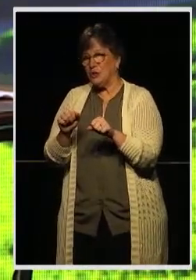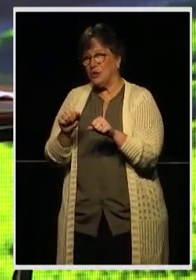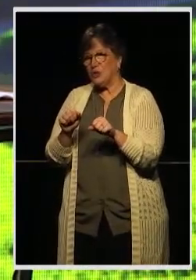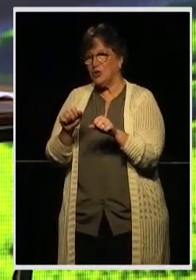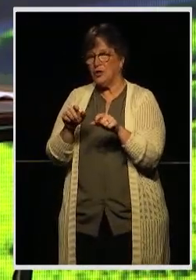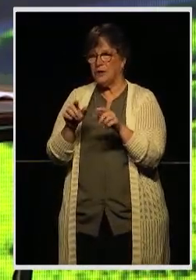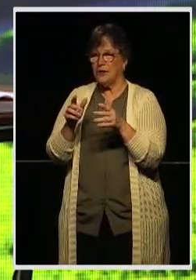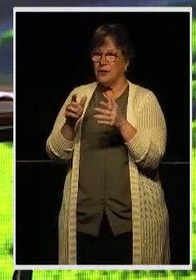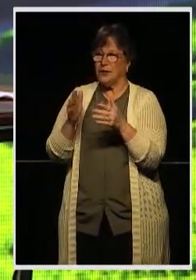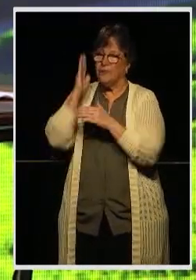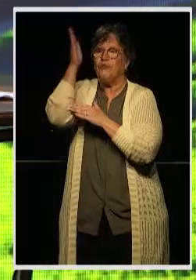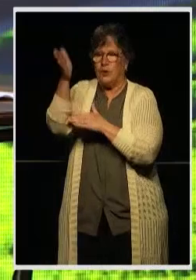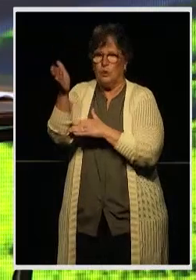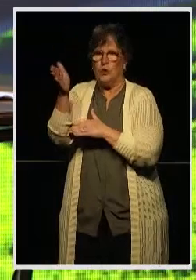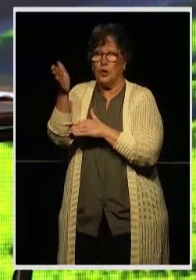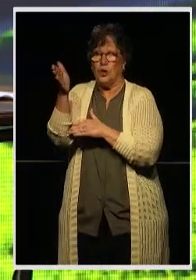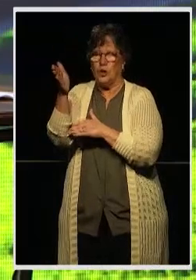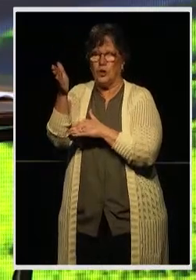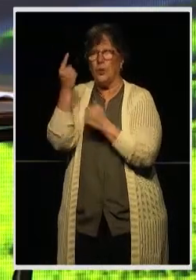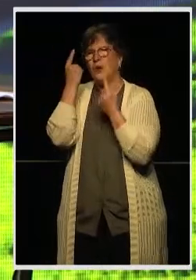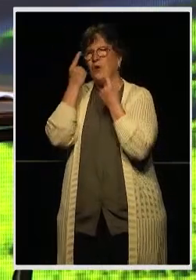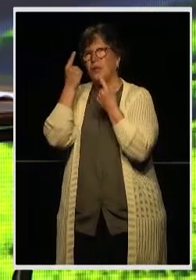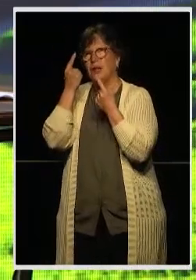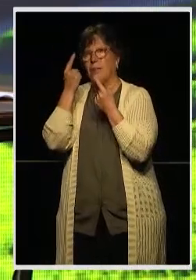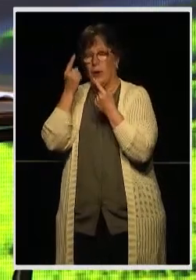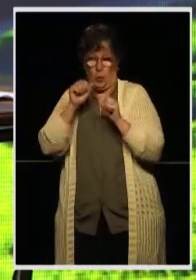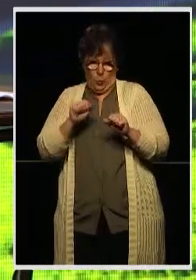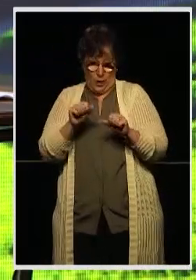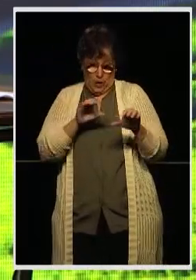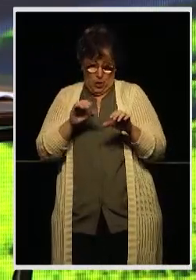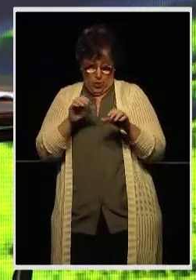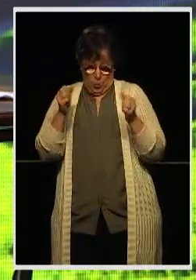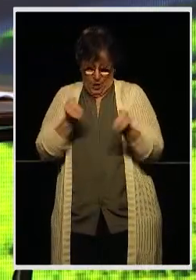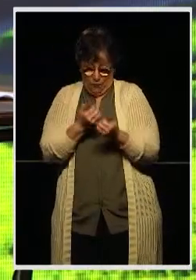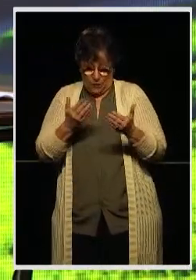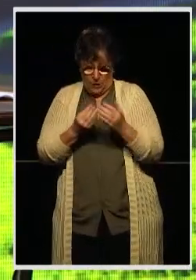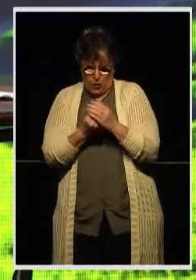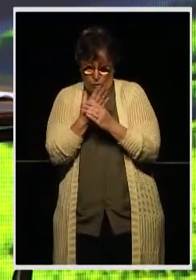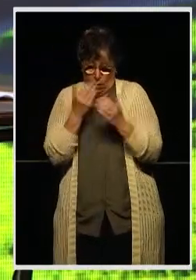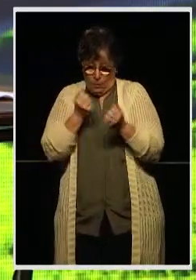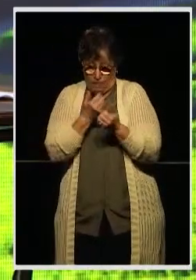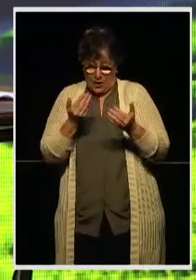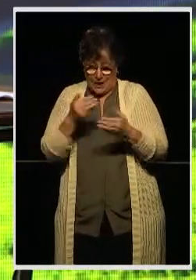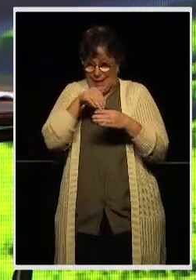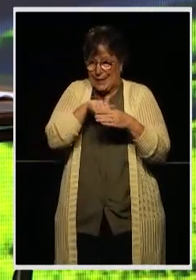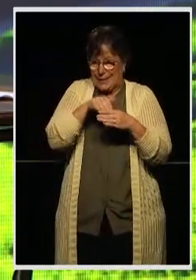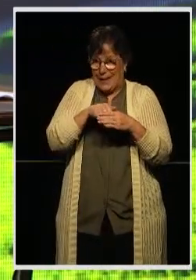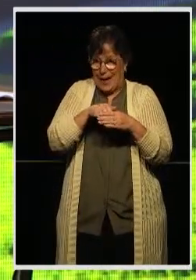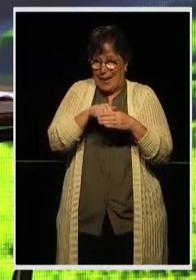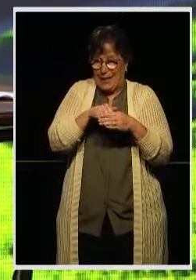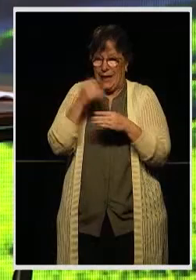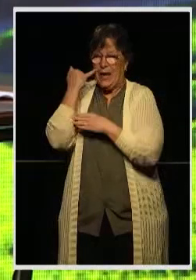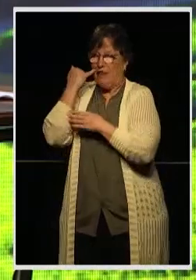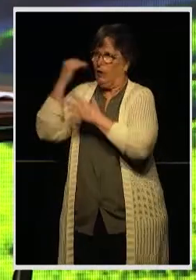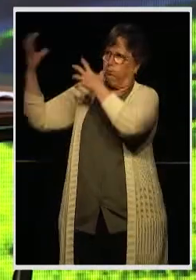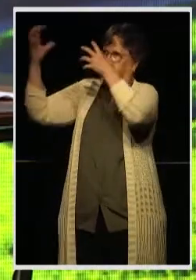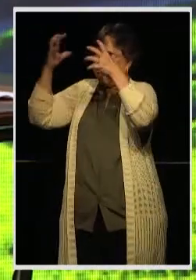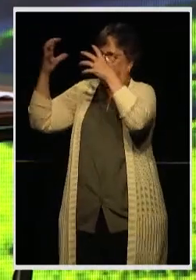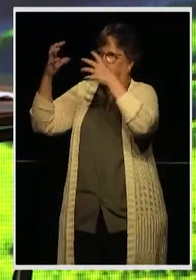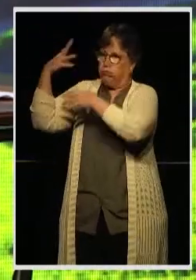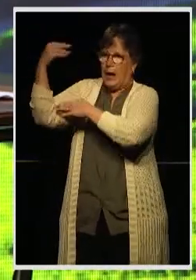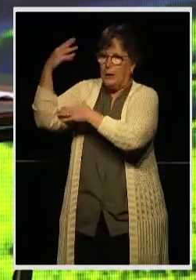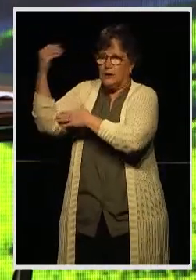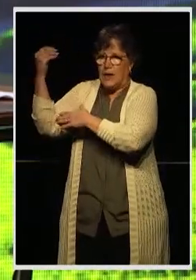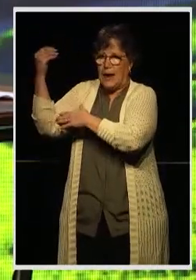of future, right? Where you think, well, we can do all of this indoors. We can do all of this while there's a huge storm outside, or while there